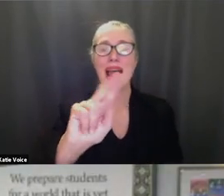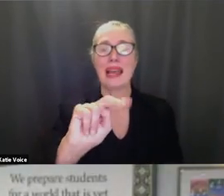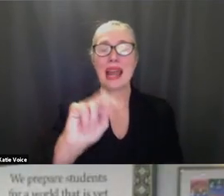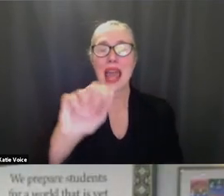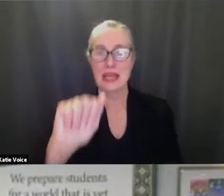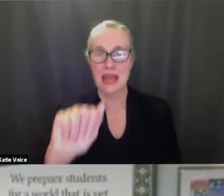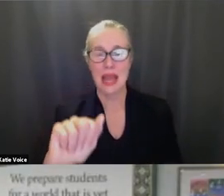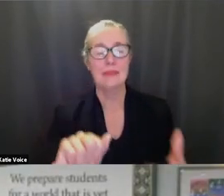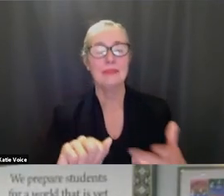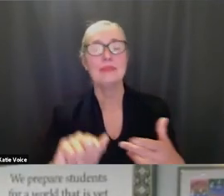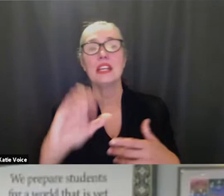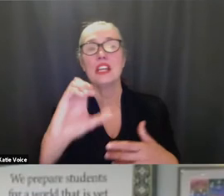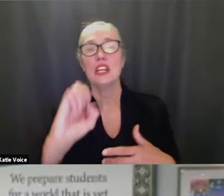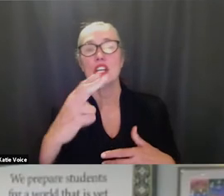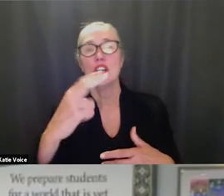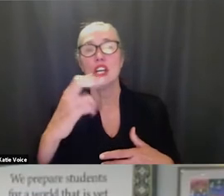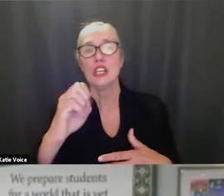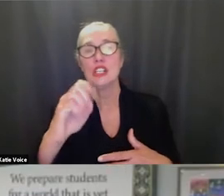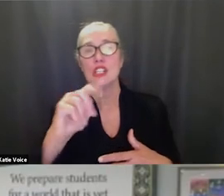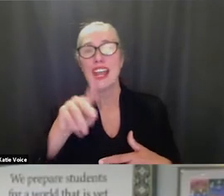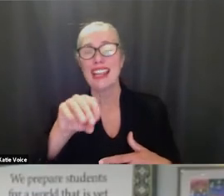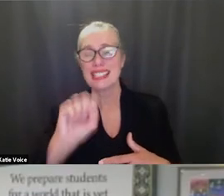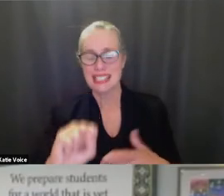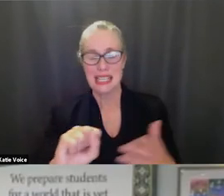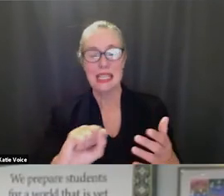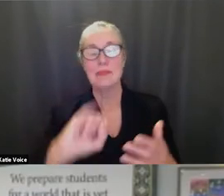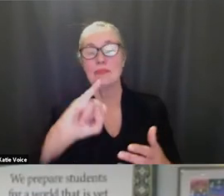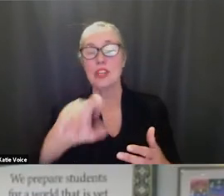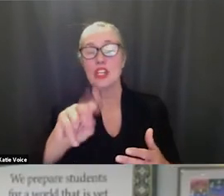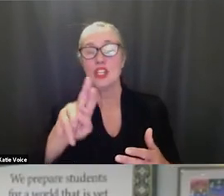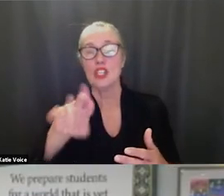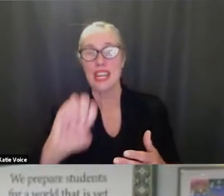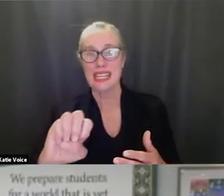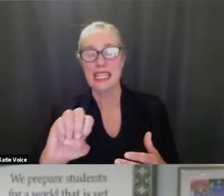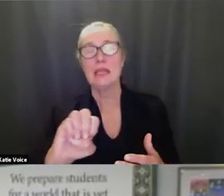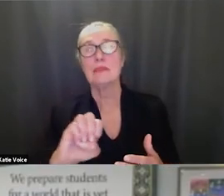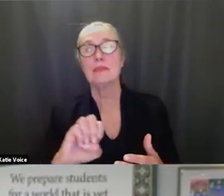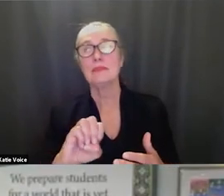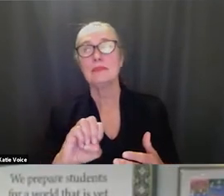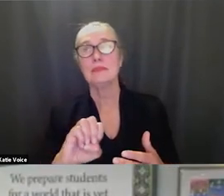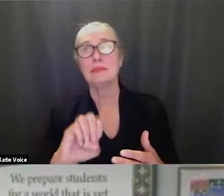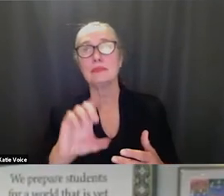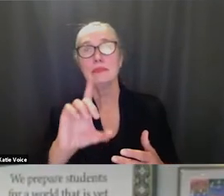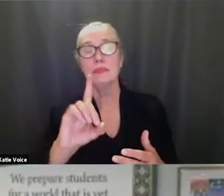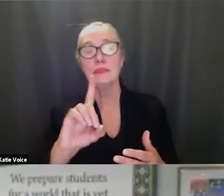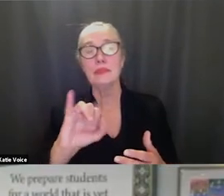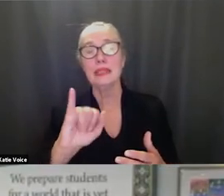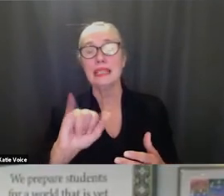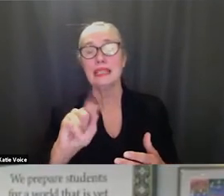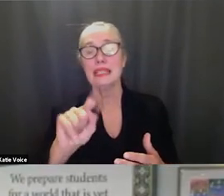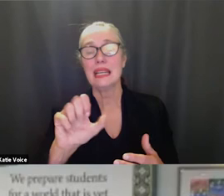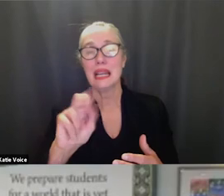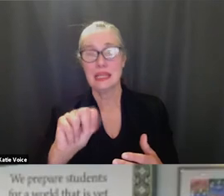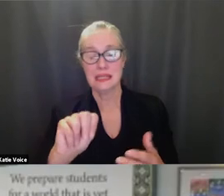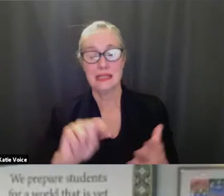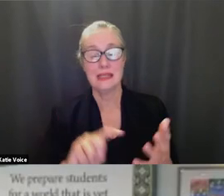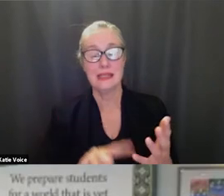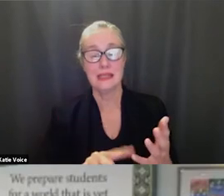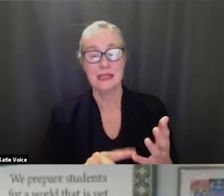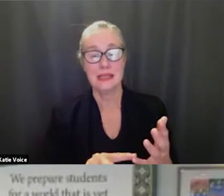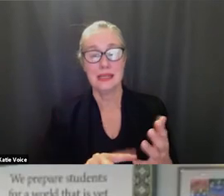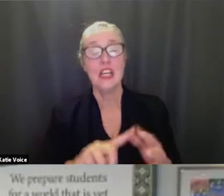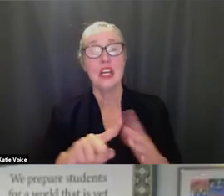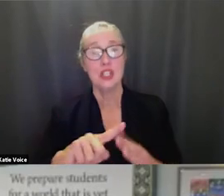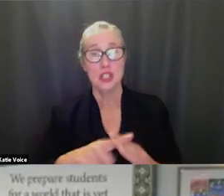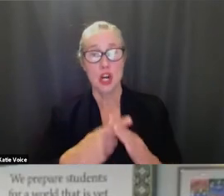chelsea lancaster jenny sperling dellen penny now we'll start